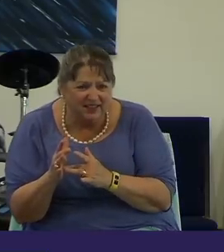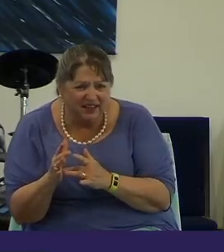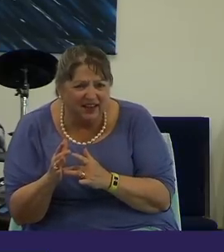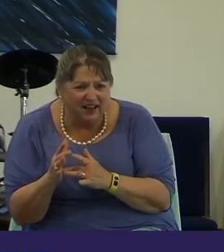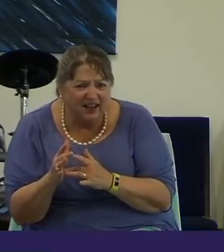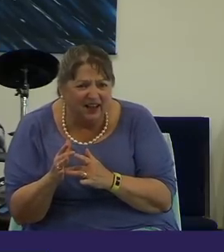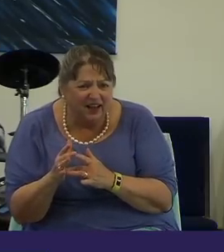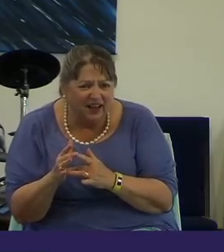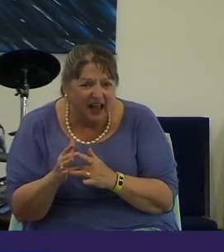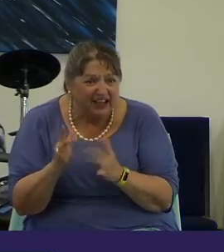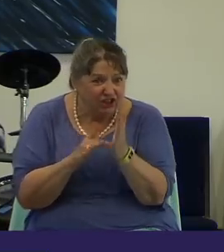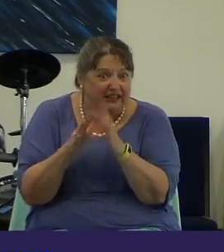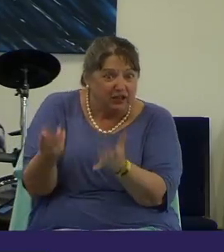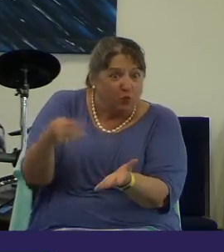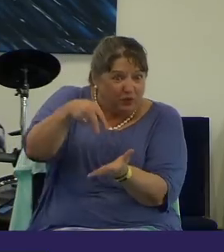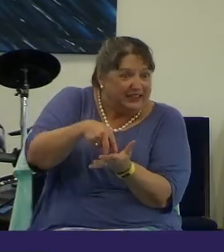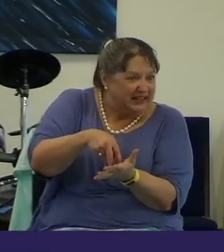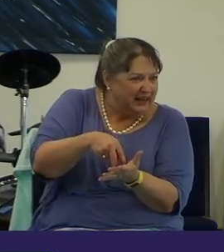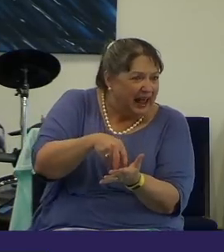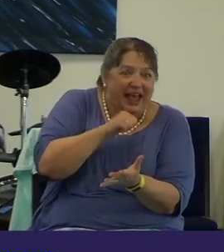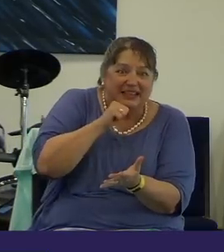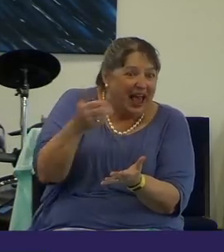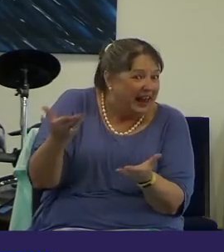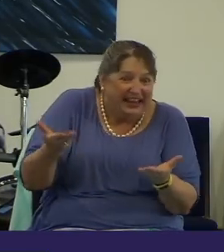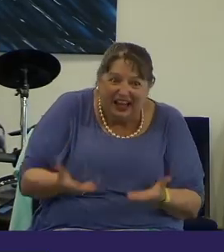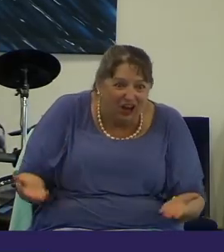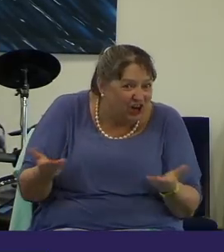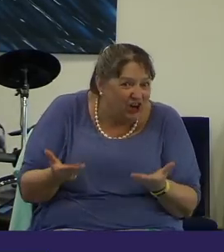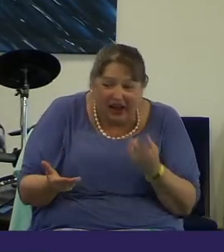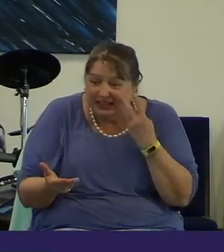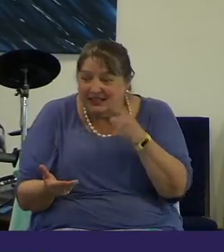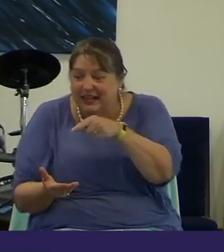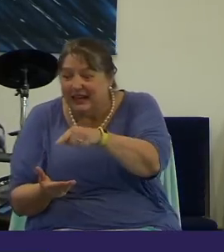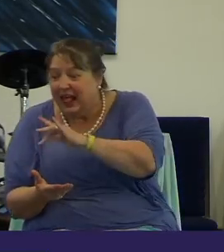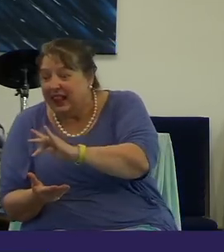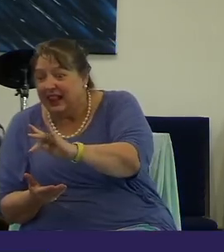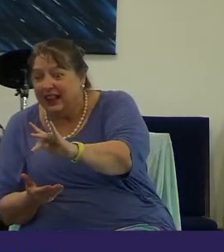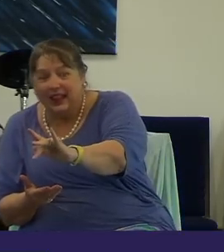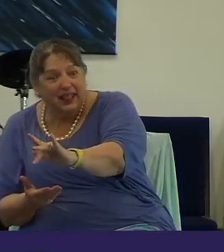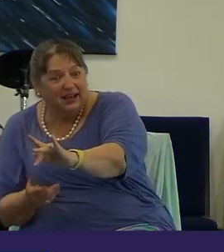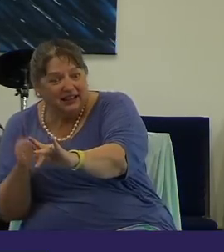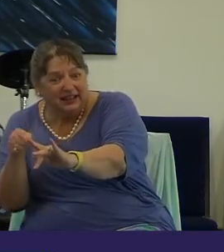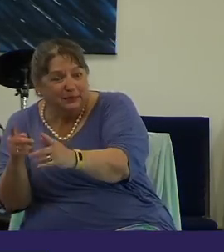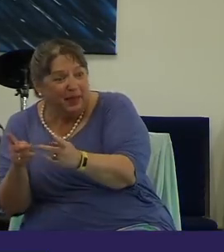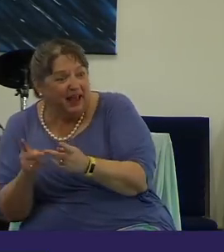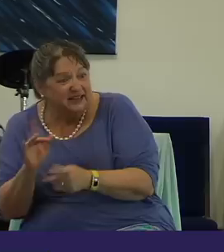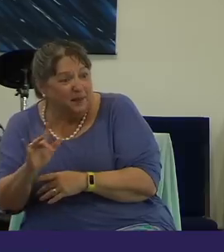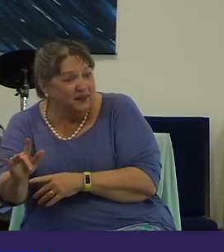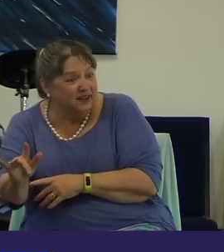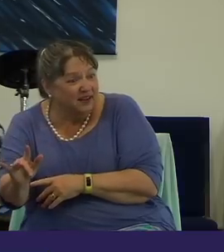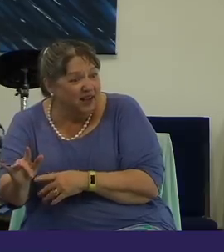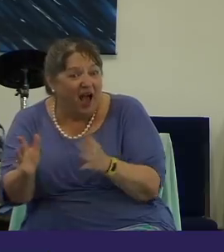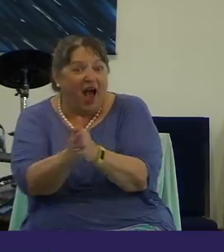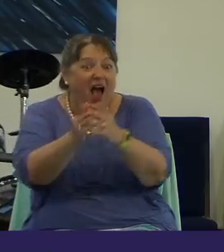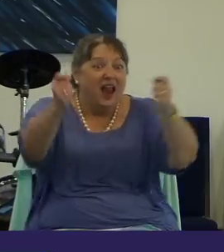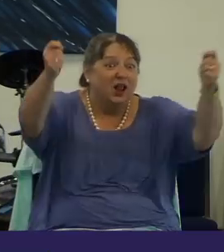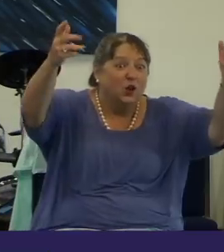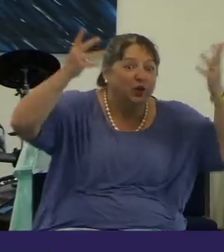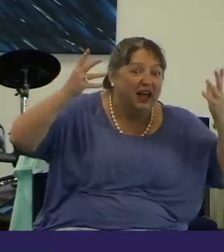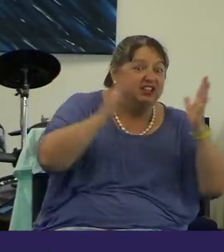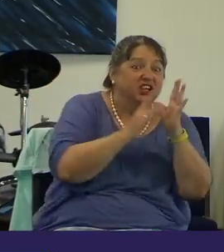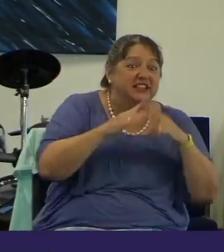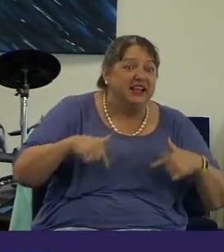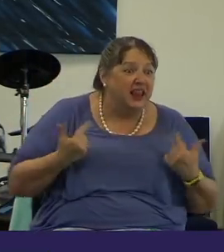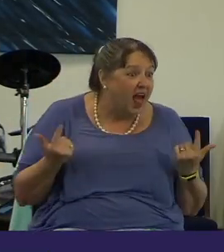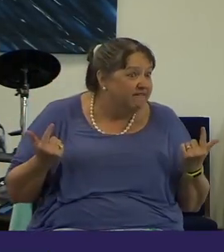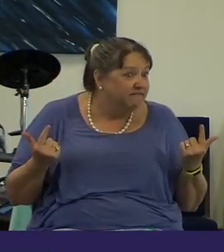crucified. He has risen. He is not here. See the place where they laid him. Hallelujah. Jesus is